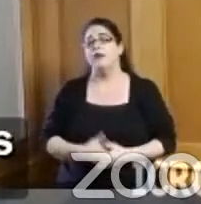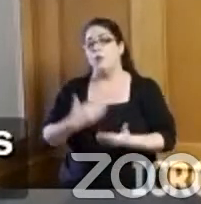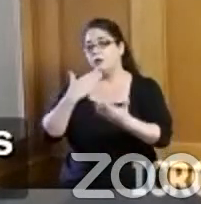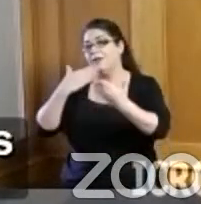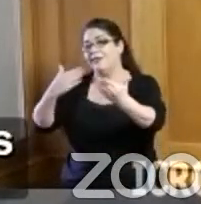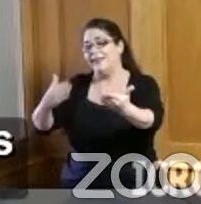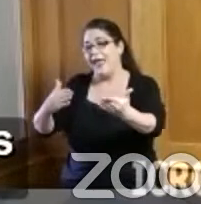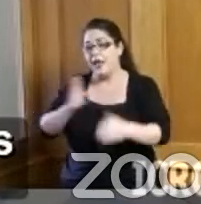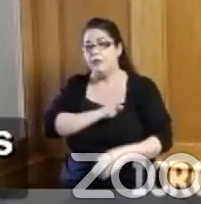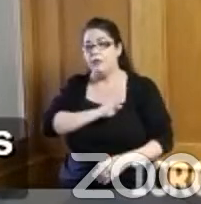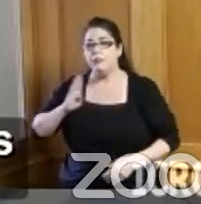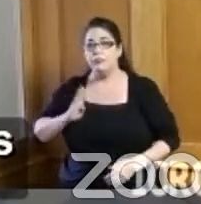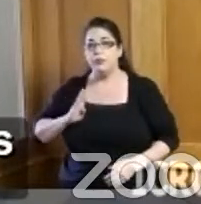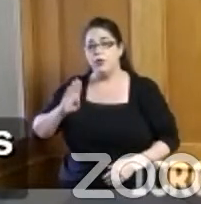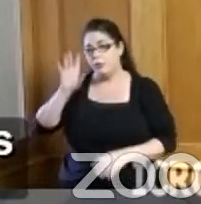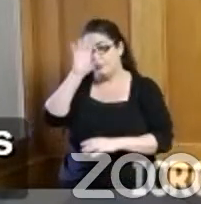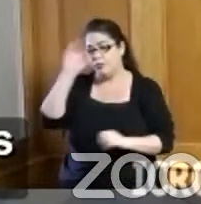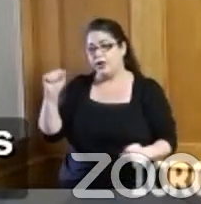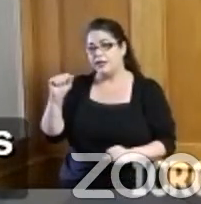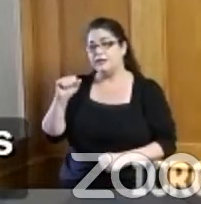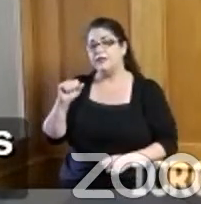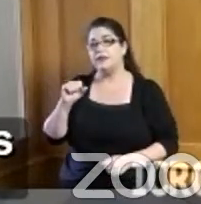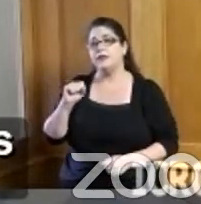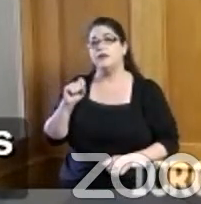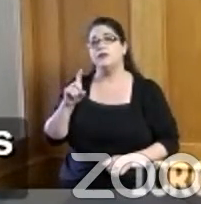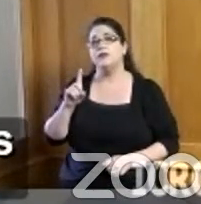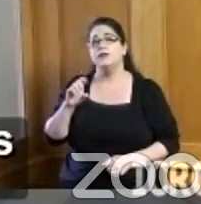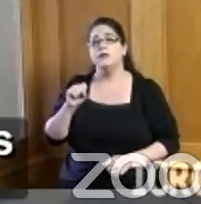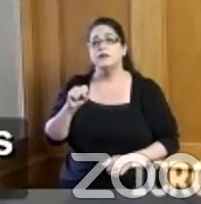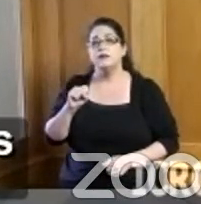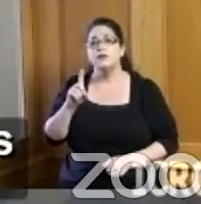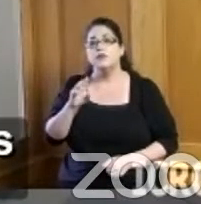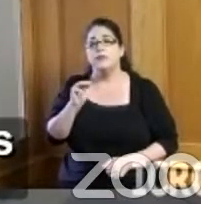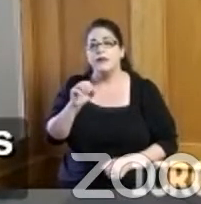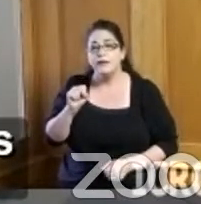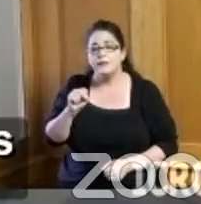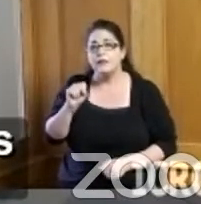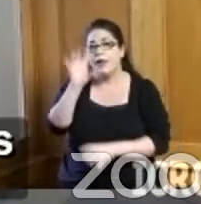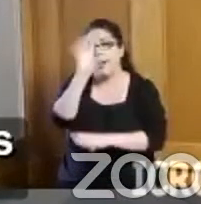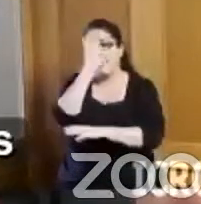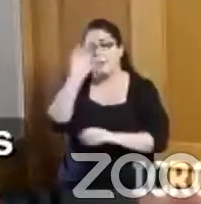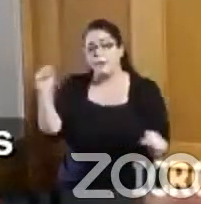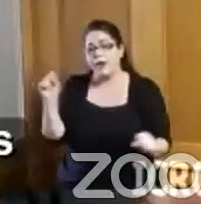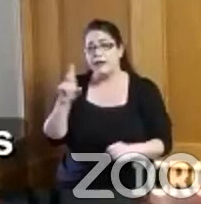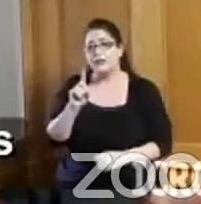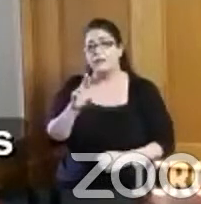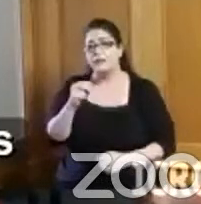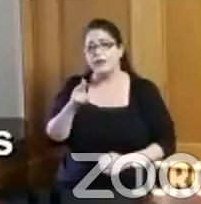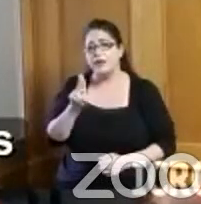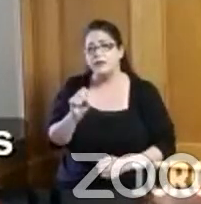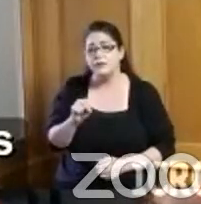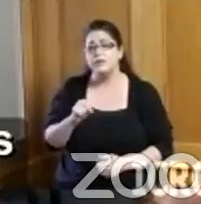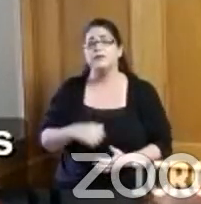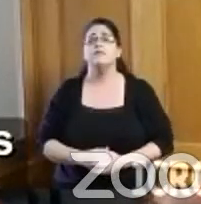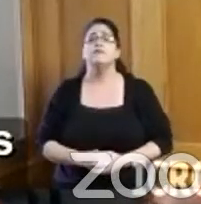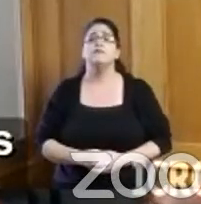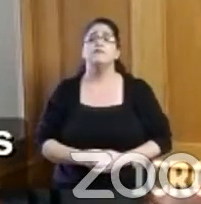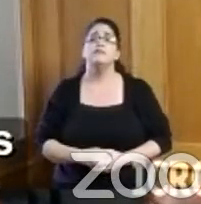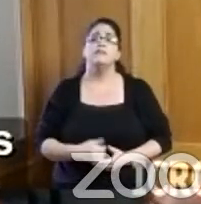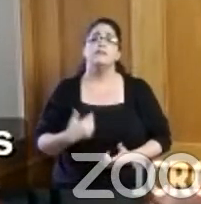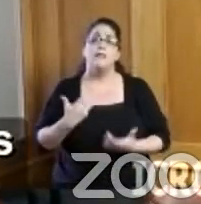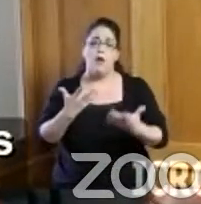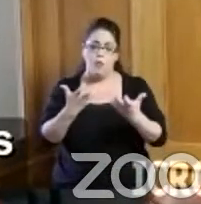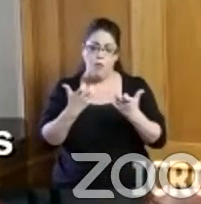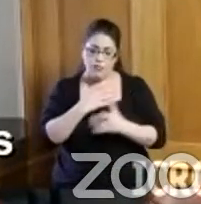colleagues, you, Madam President, as well as Commissioner Driehaus. And I want to just indicate one of the things that the